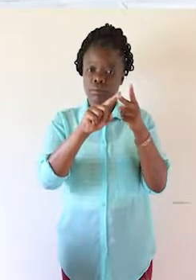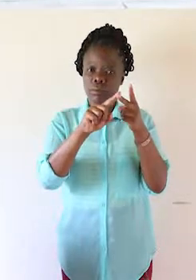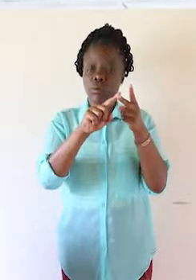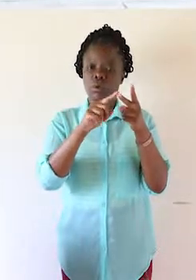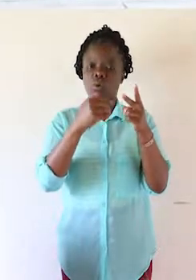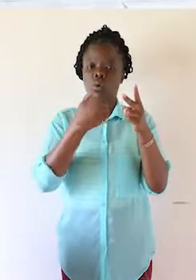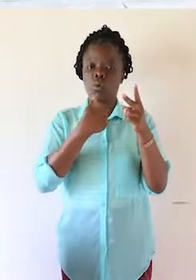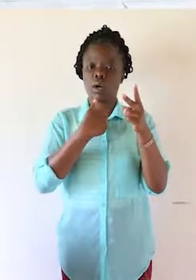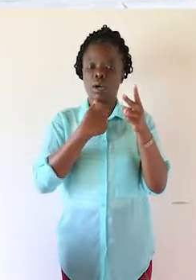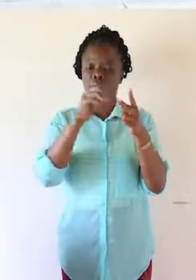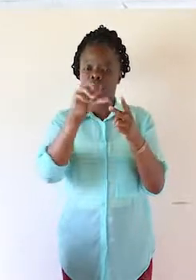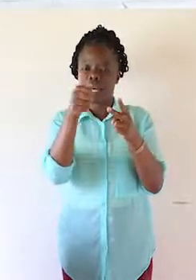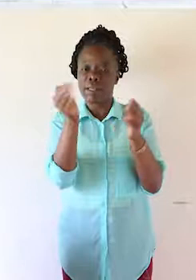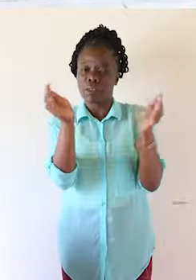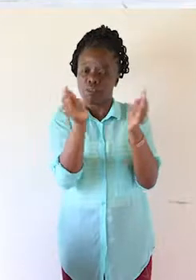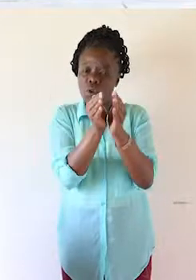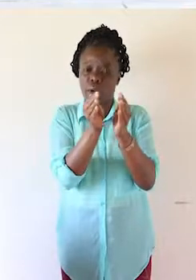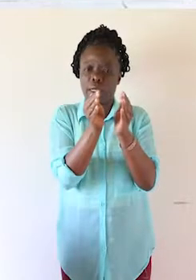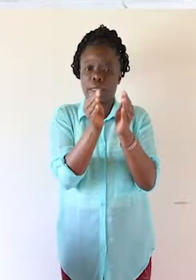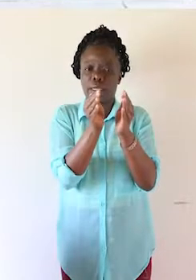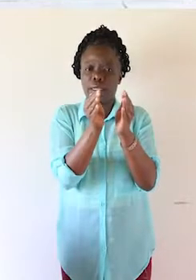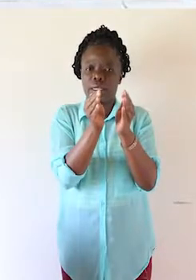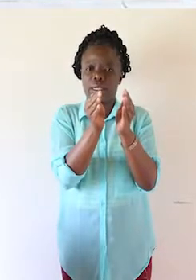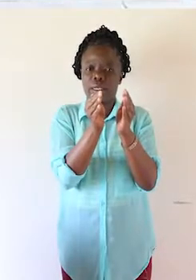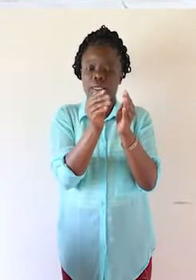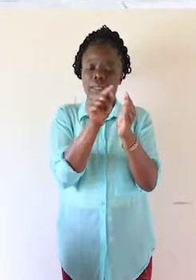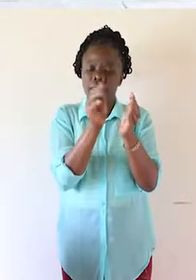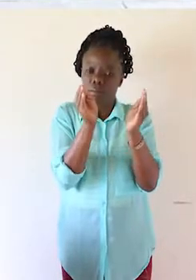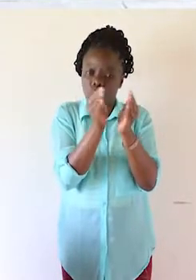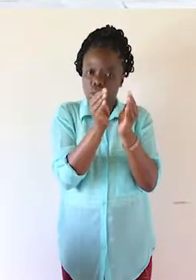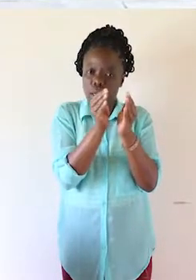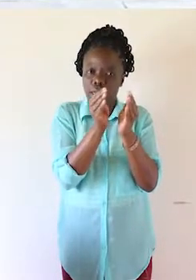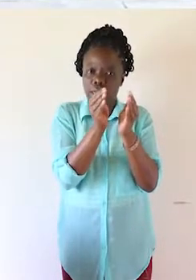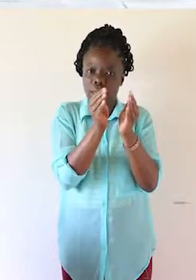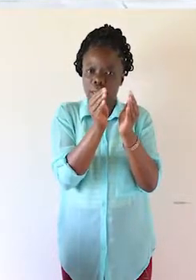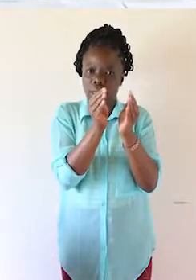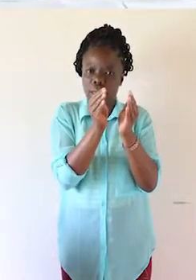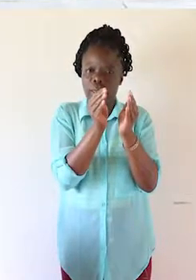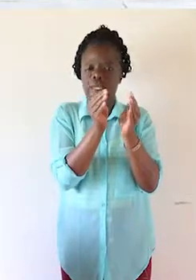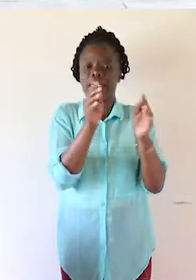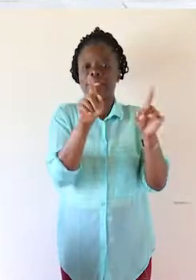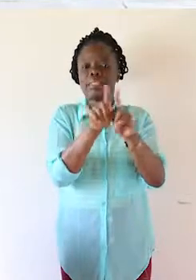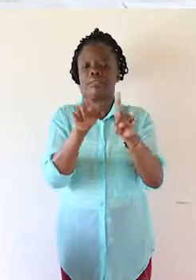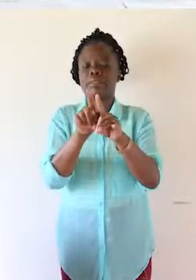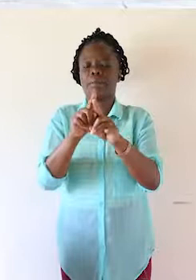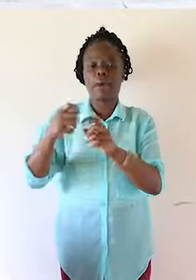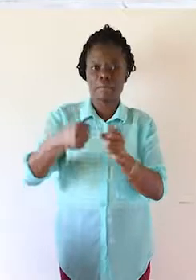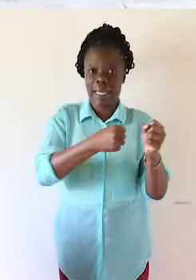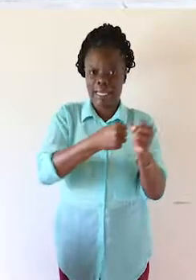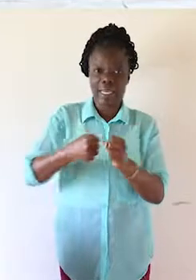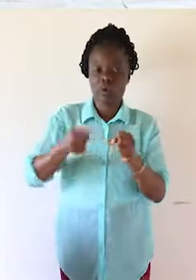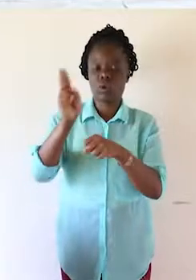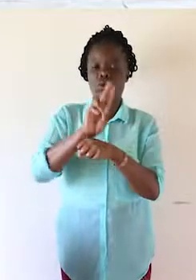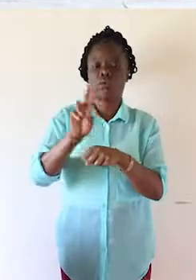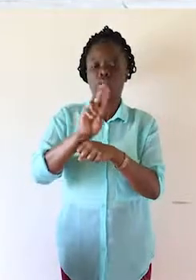Then we also have another small one here. So this small one here is also a